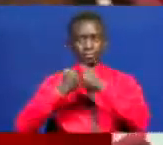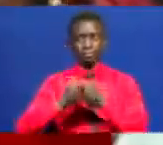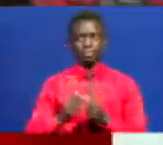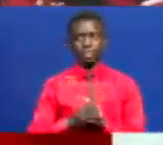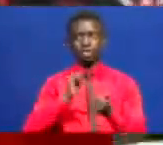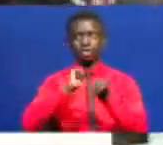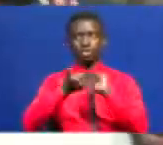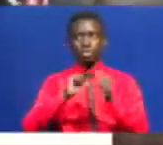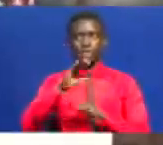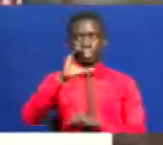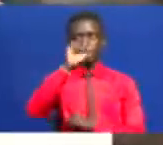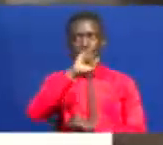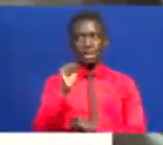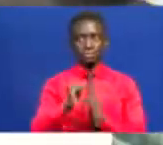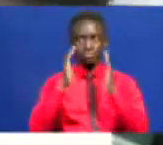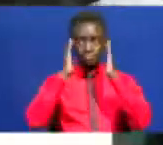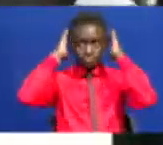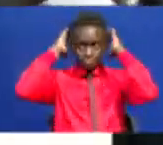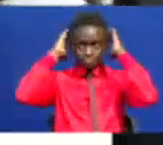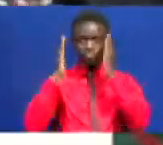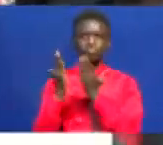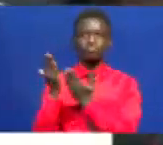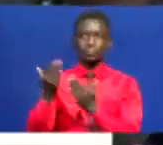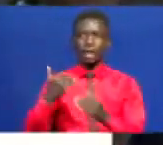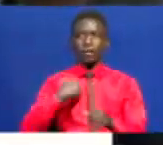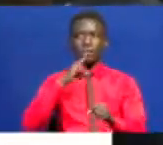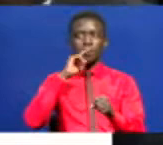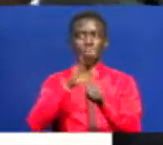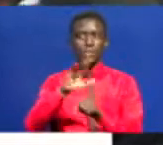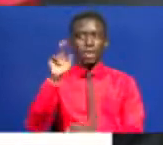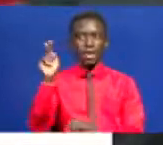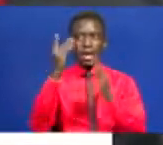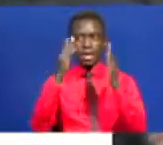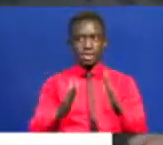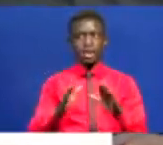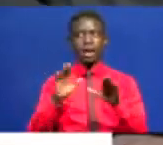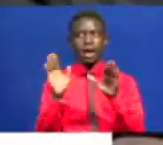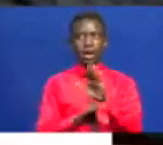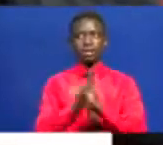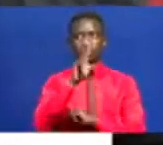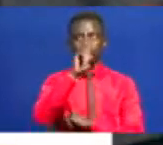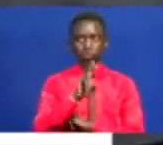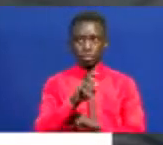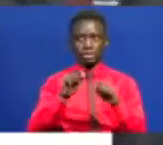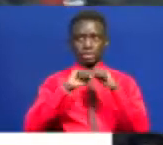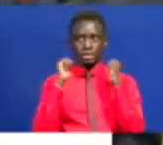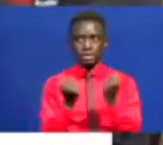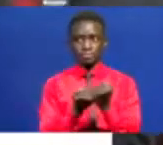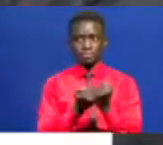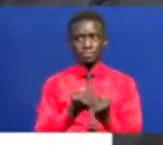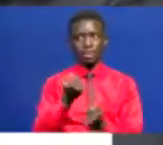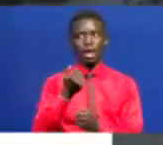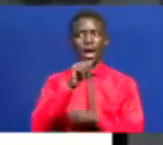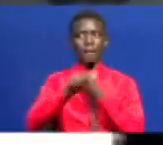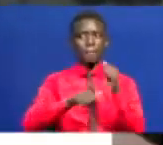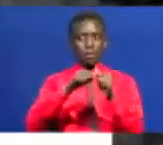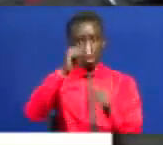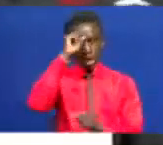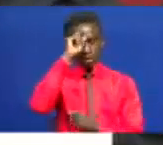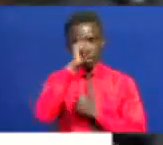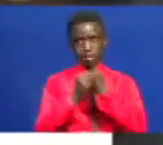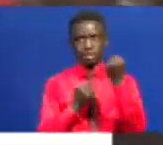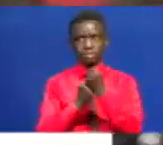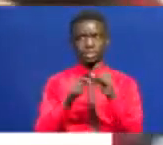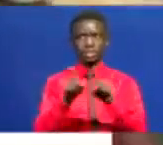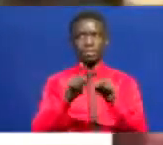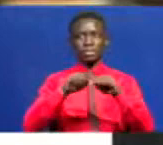Sports Cabinet Secretary Ababu Namwamba has assured Kenya under 20 rugby team Chipu of government support as the team